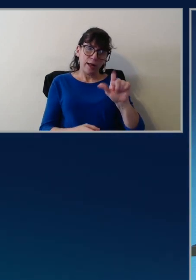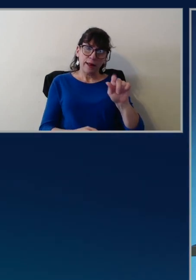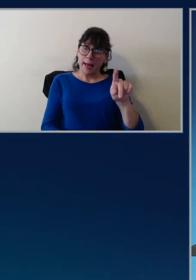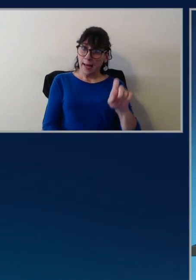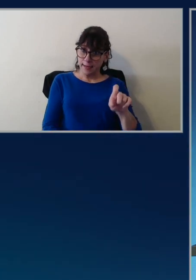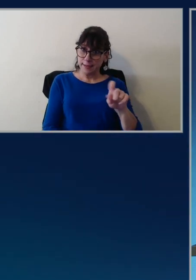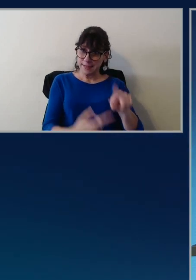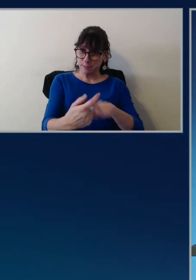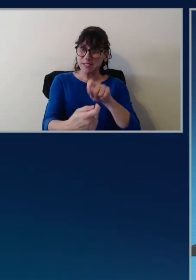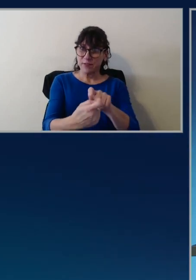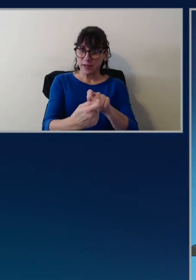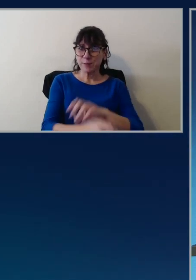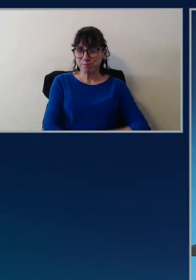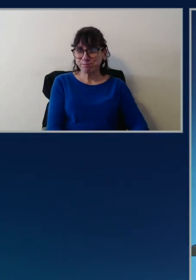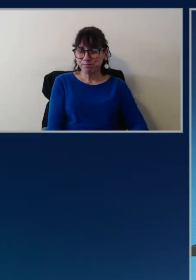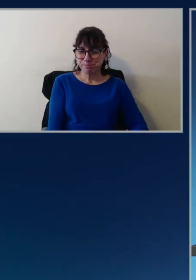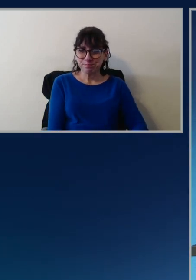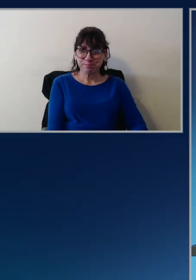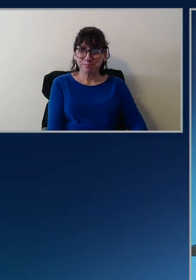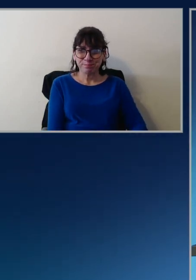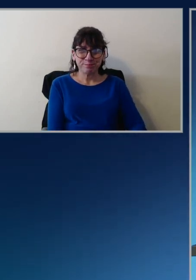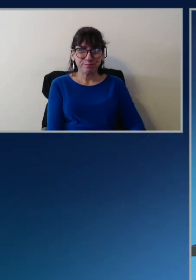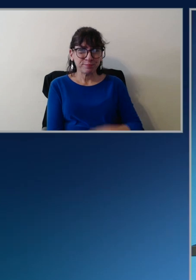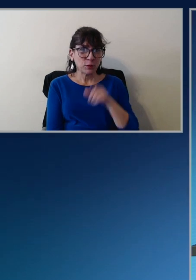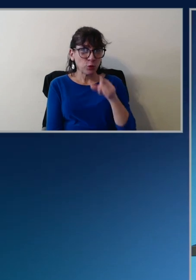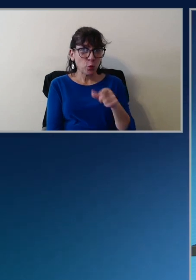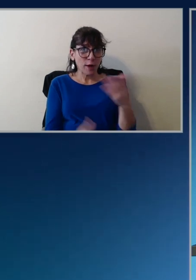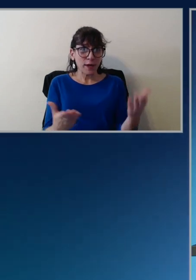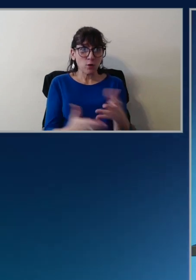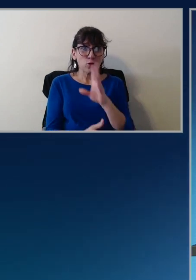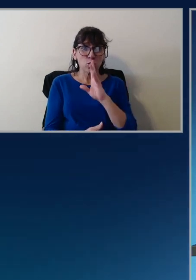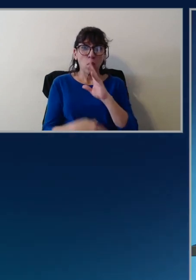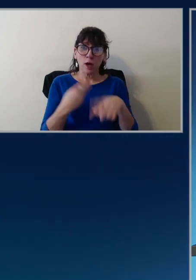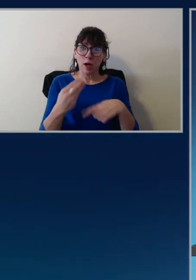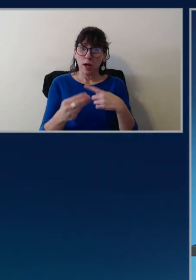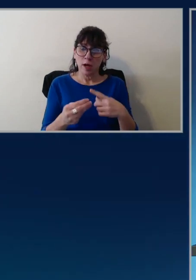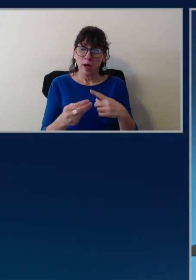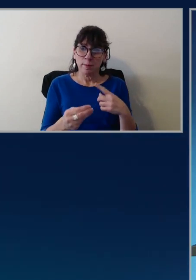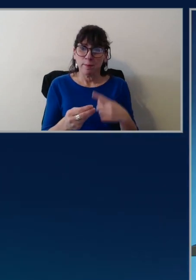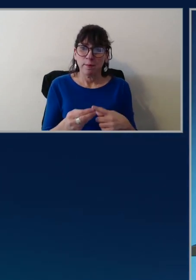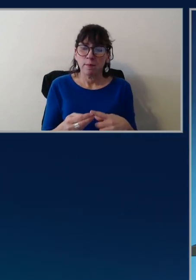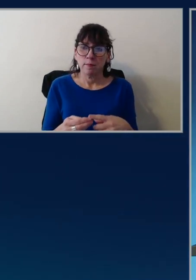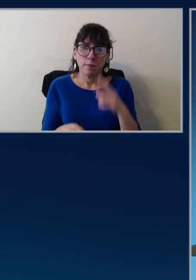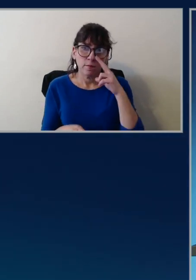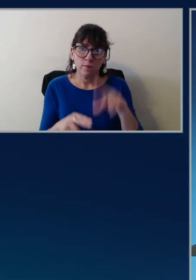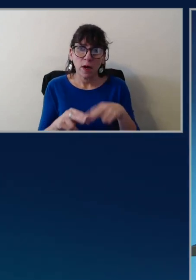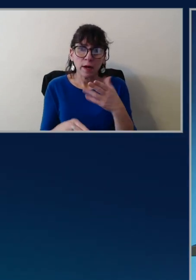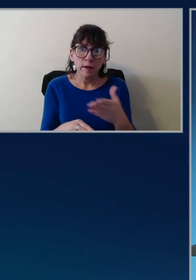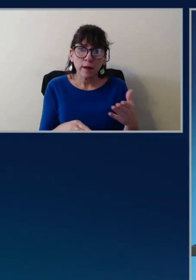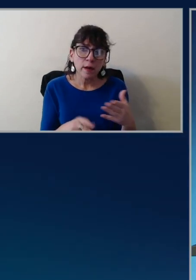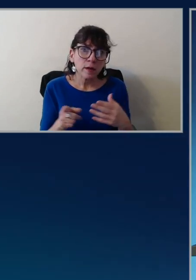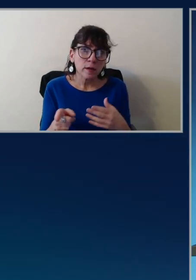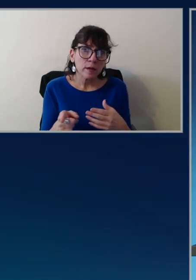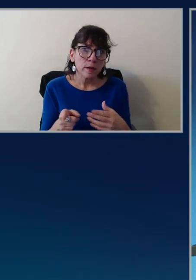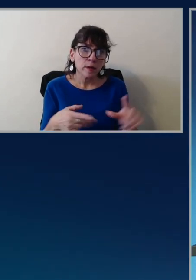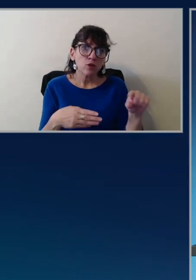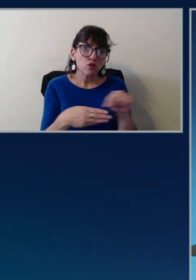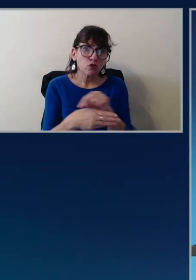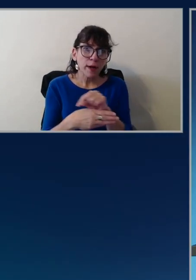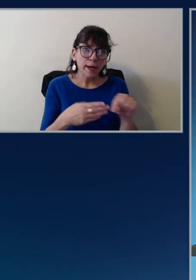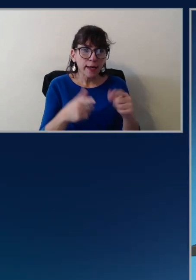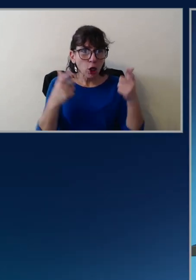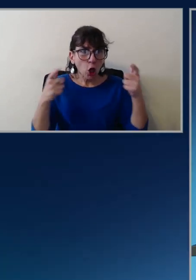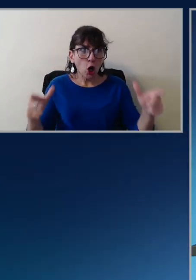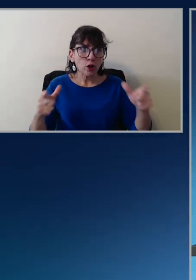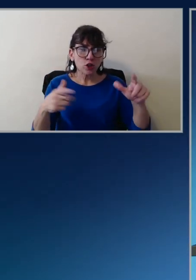good, amazing. That's exciting. Emily, so you're here to talk to us today about a bunch of things, right? We're going to be talking about training a large language model,